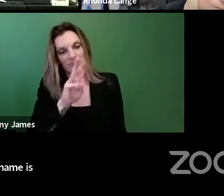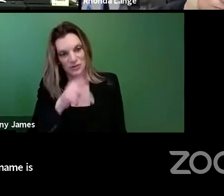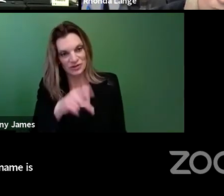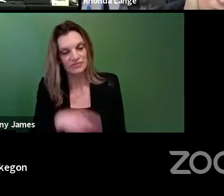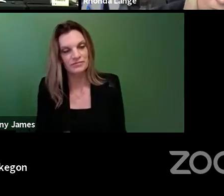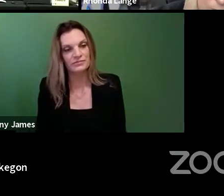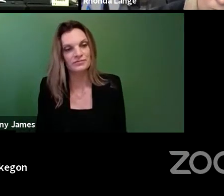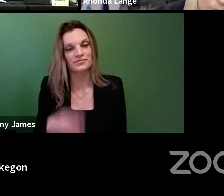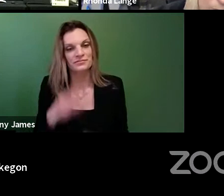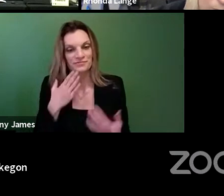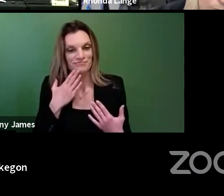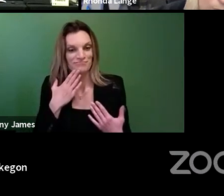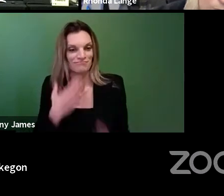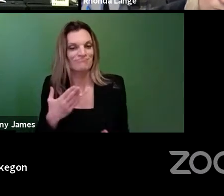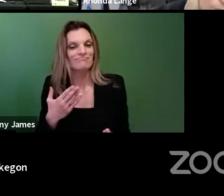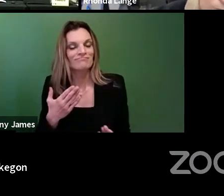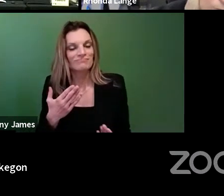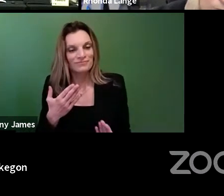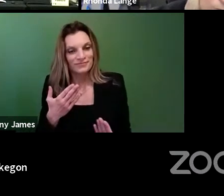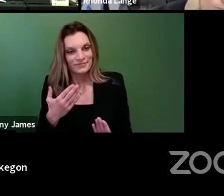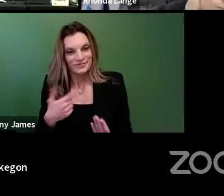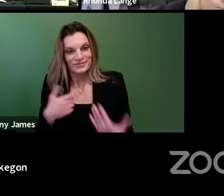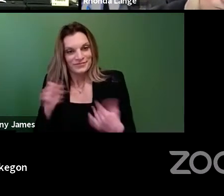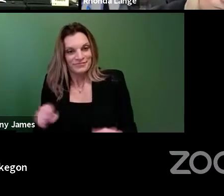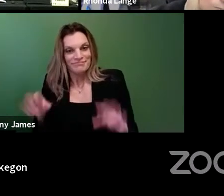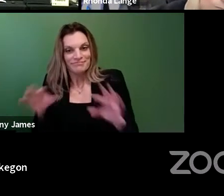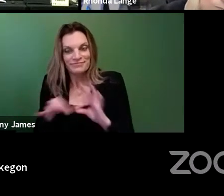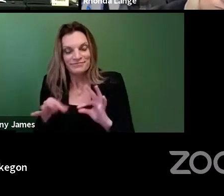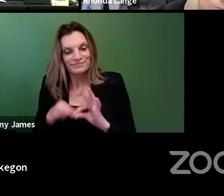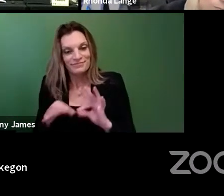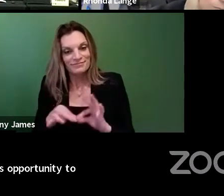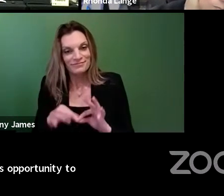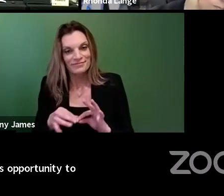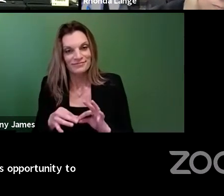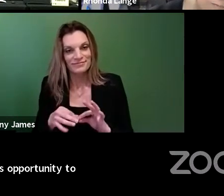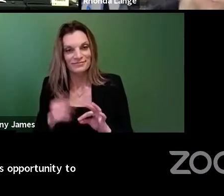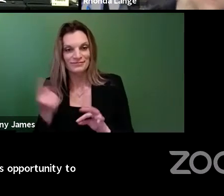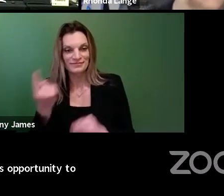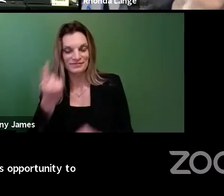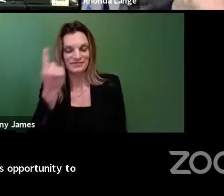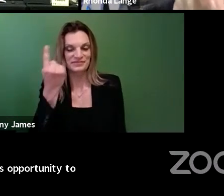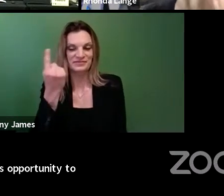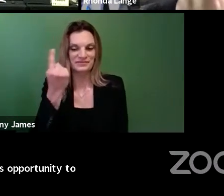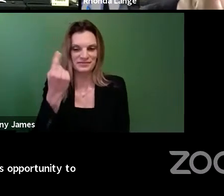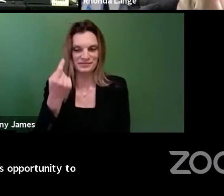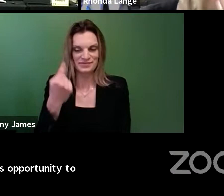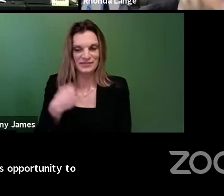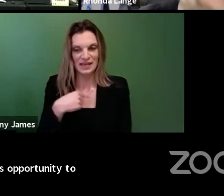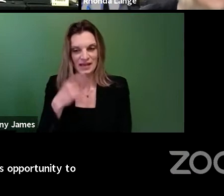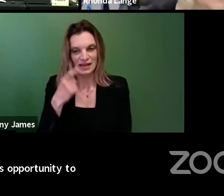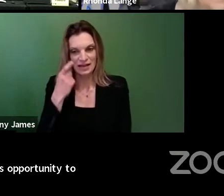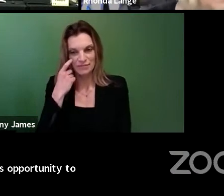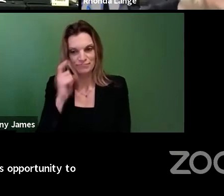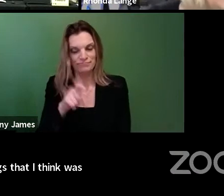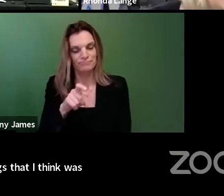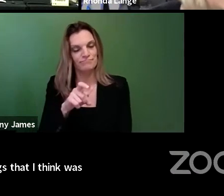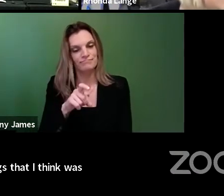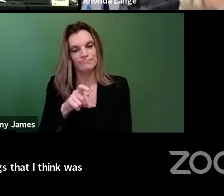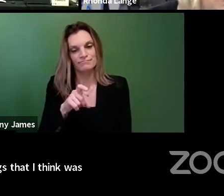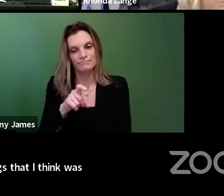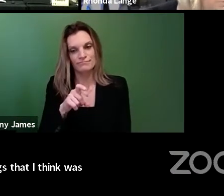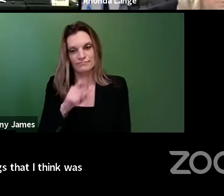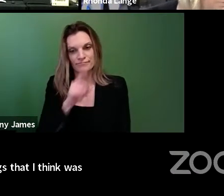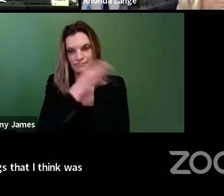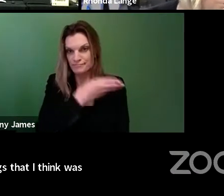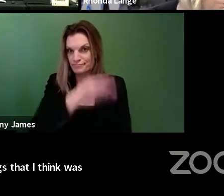this opportunity to address you. One of the things that I think was attested to by the comments of many of